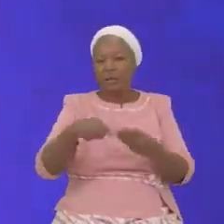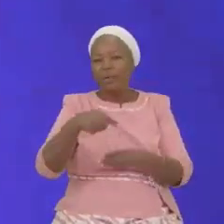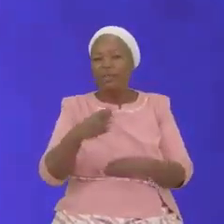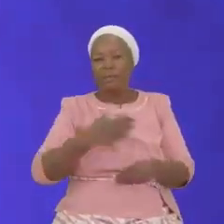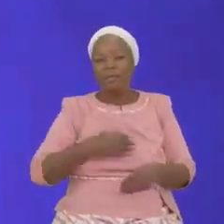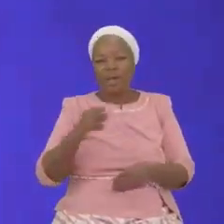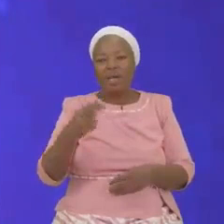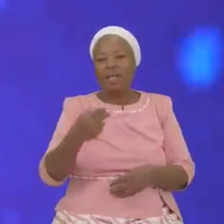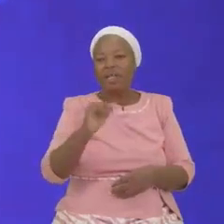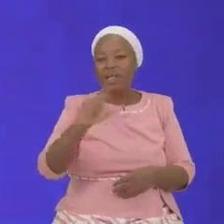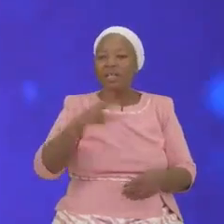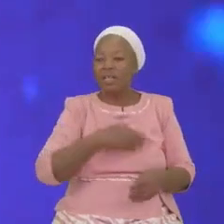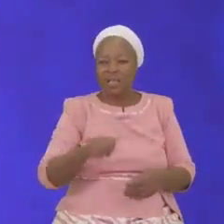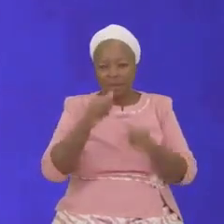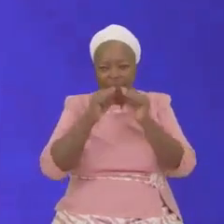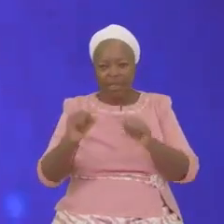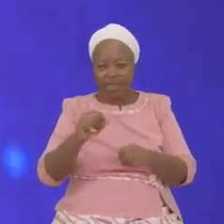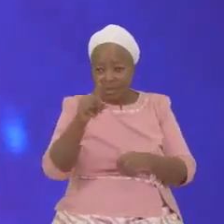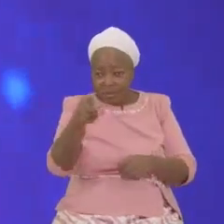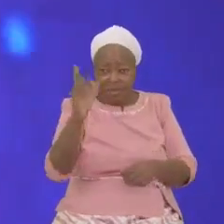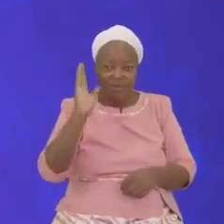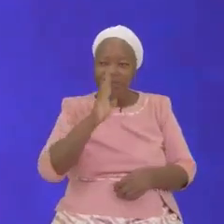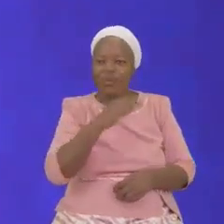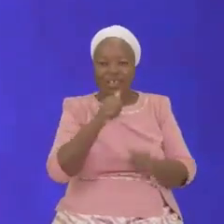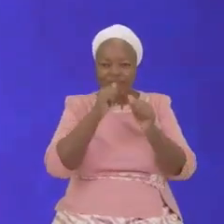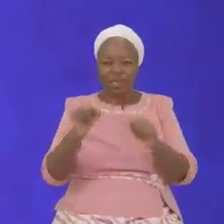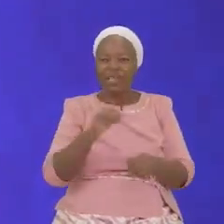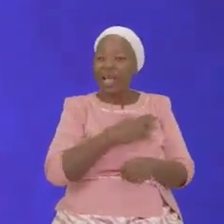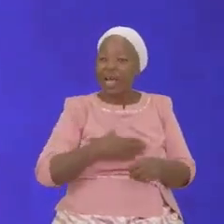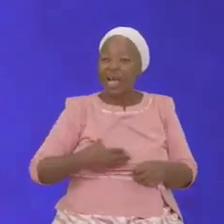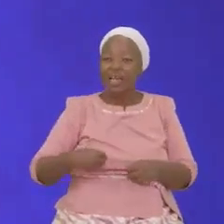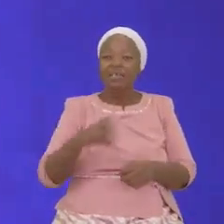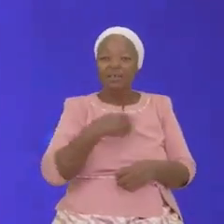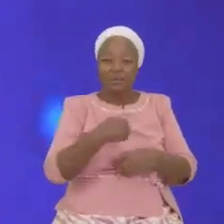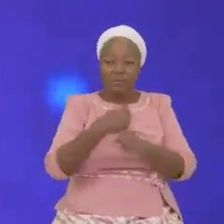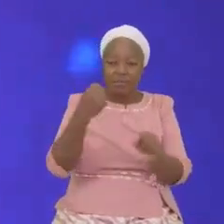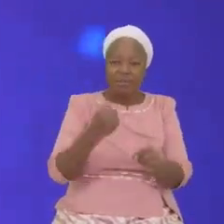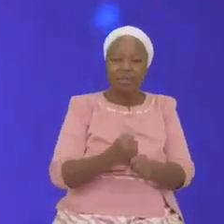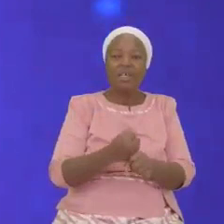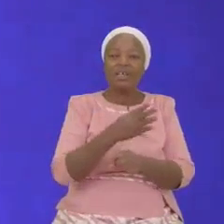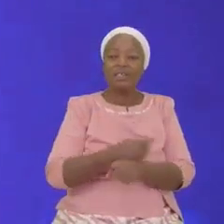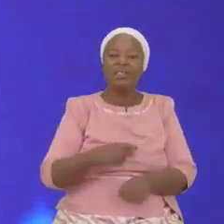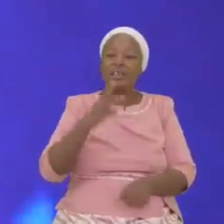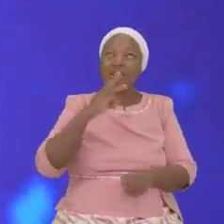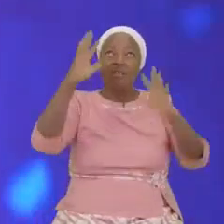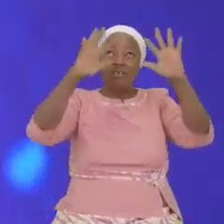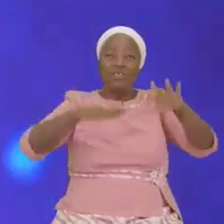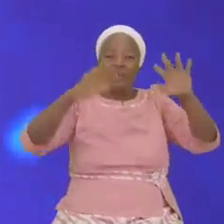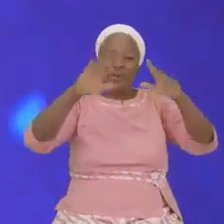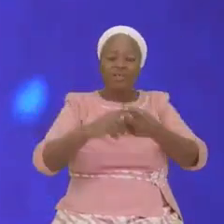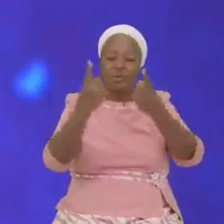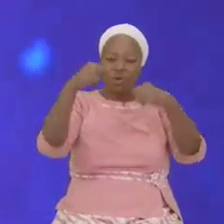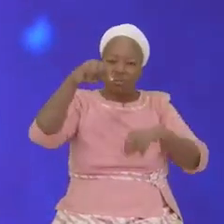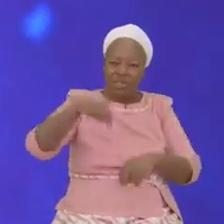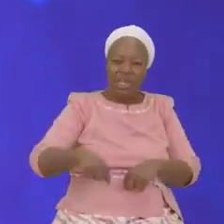hill a blessing. You'll be a blessing. And I will cause the showers to come